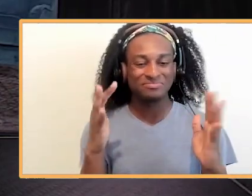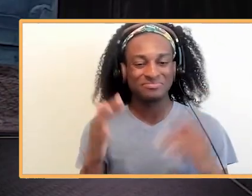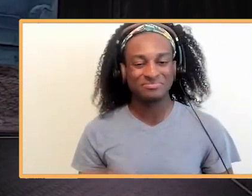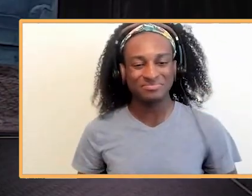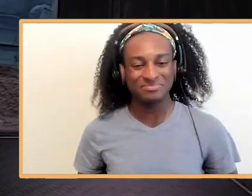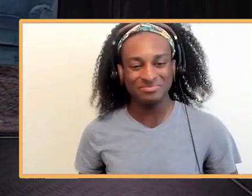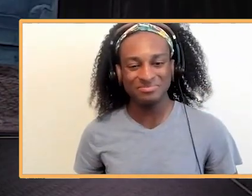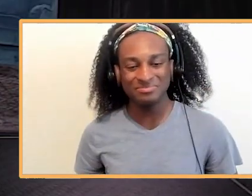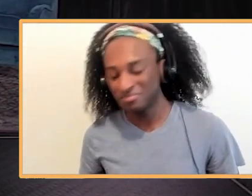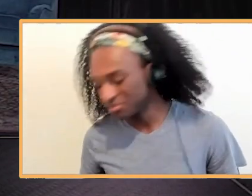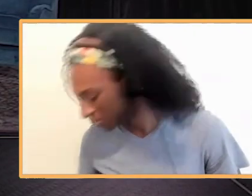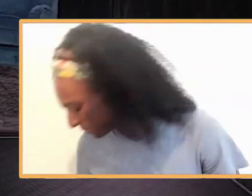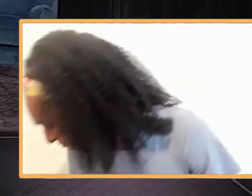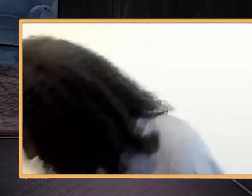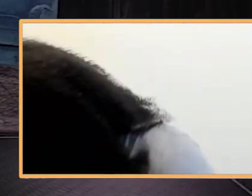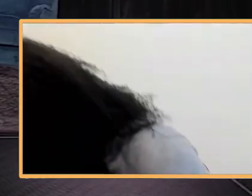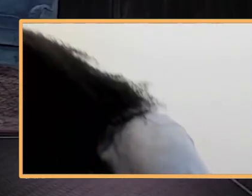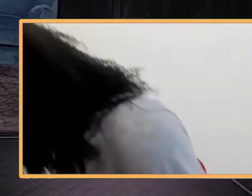Did I get it right?